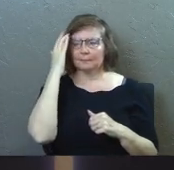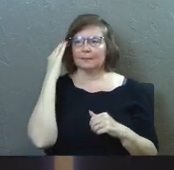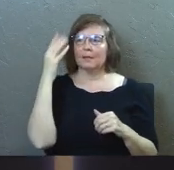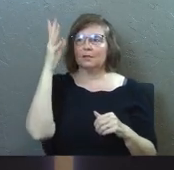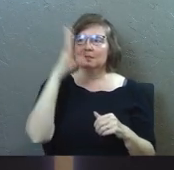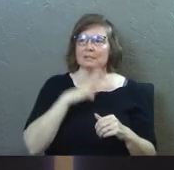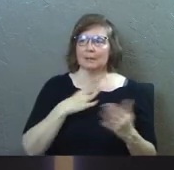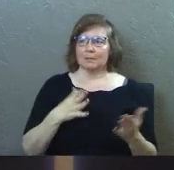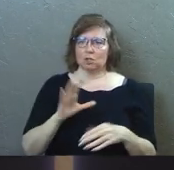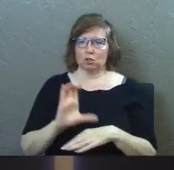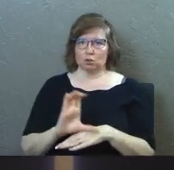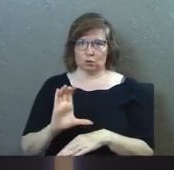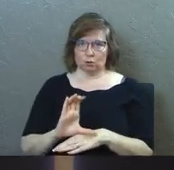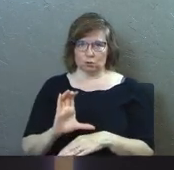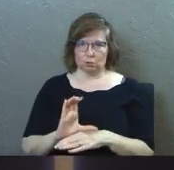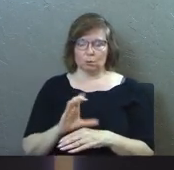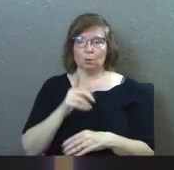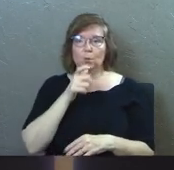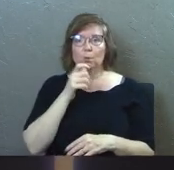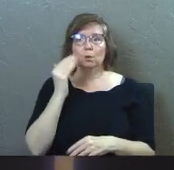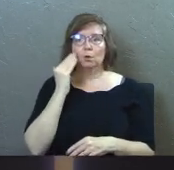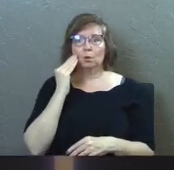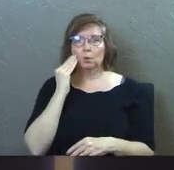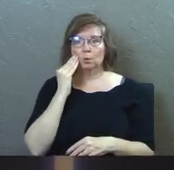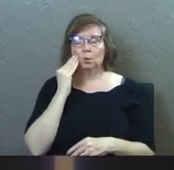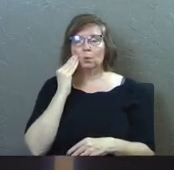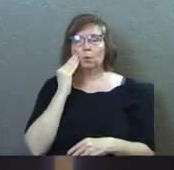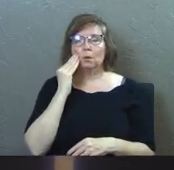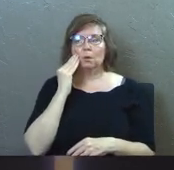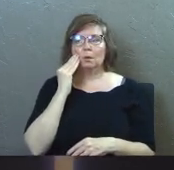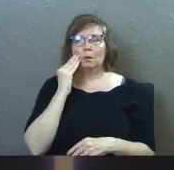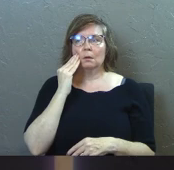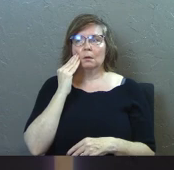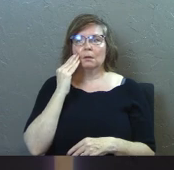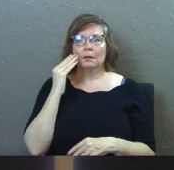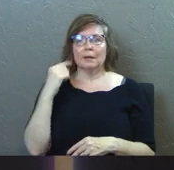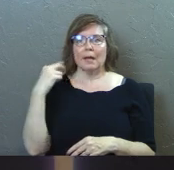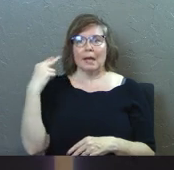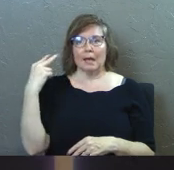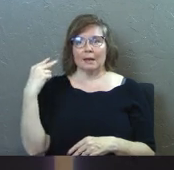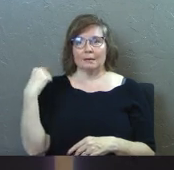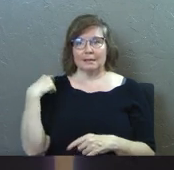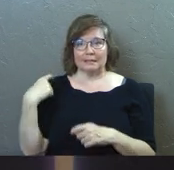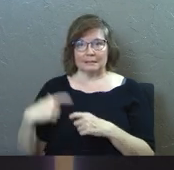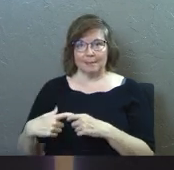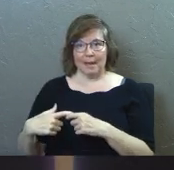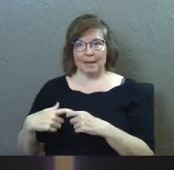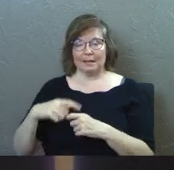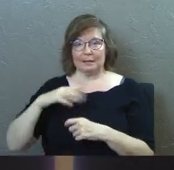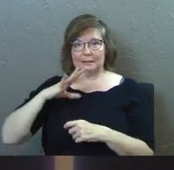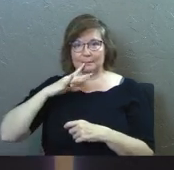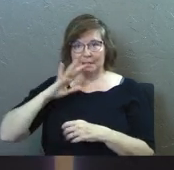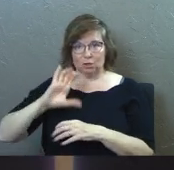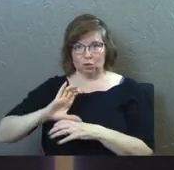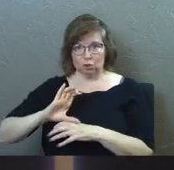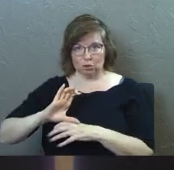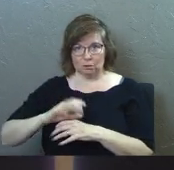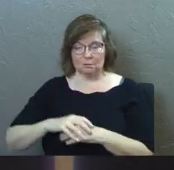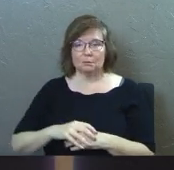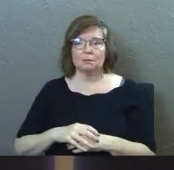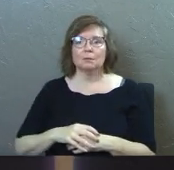there's a gentleman here at church who knew a Hispanic speaking